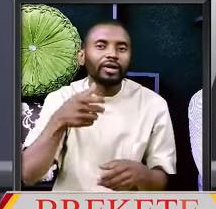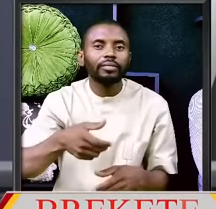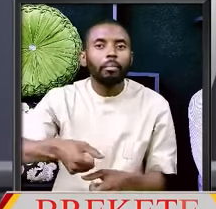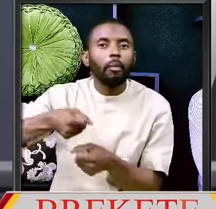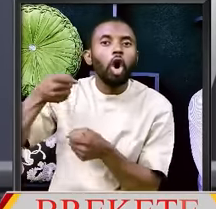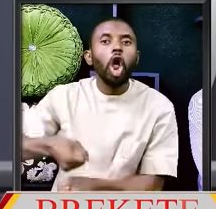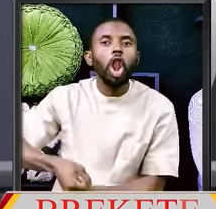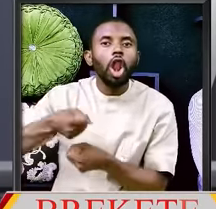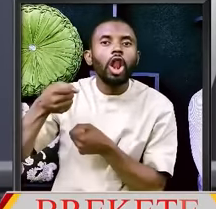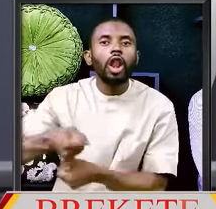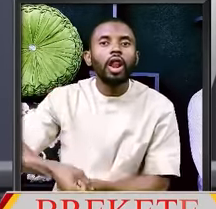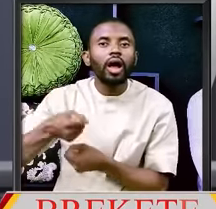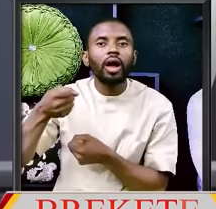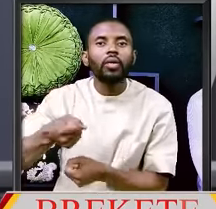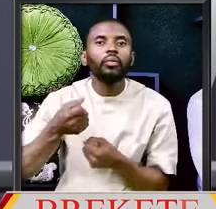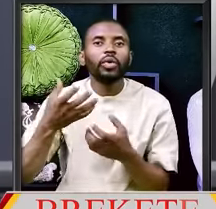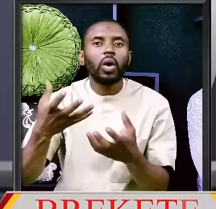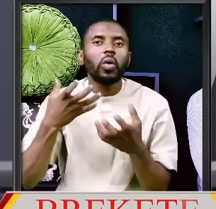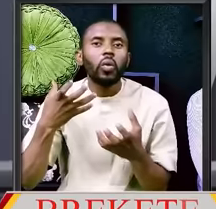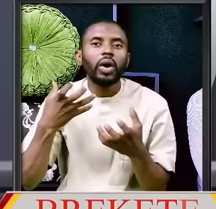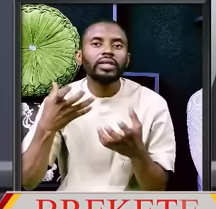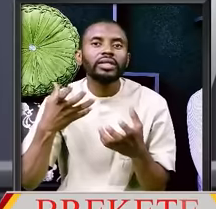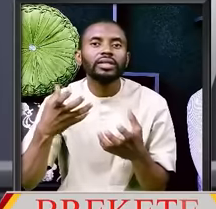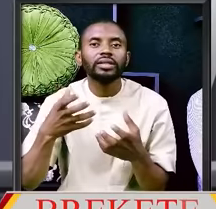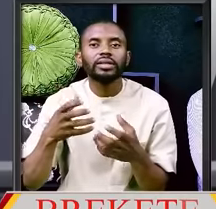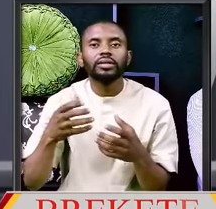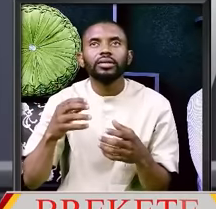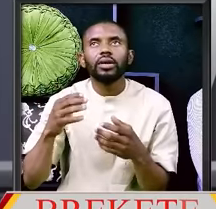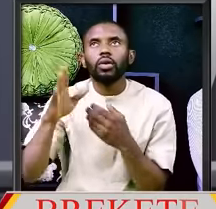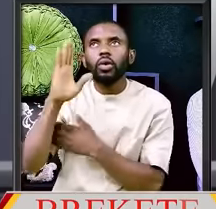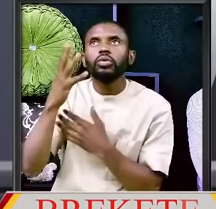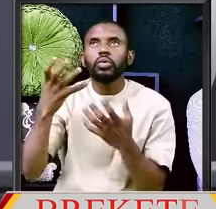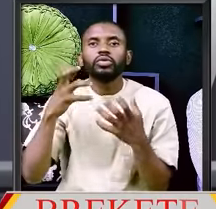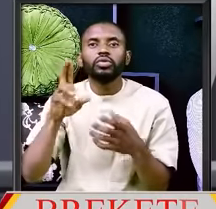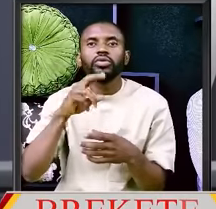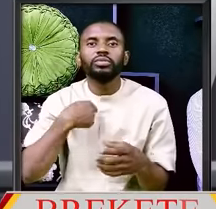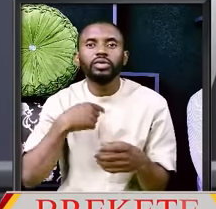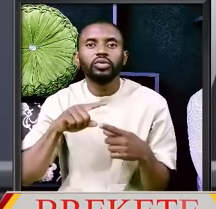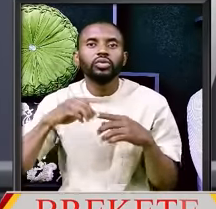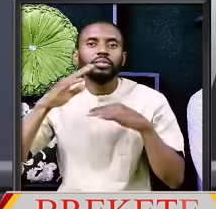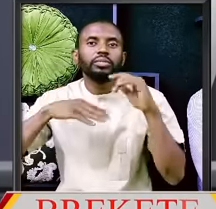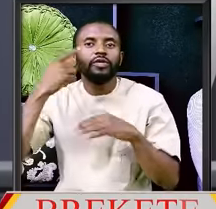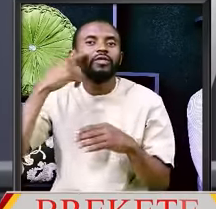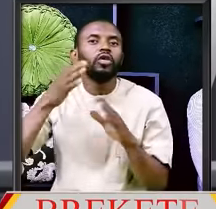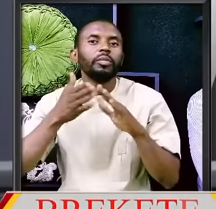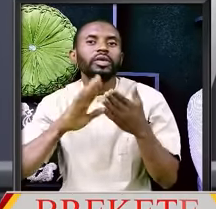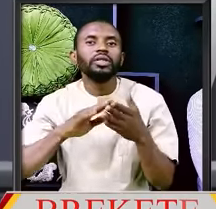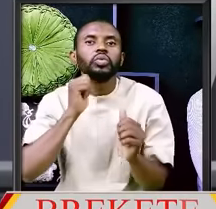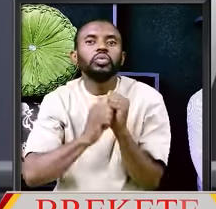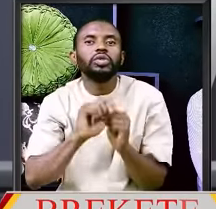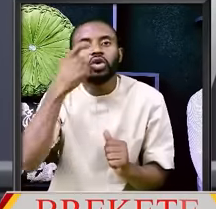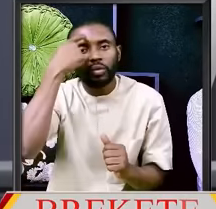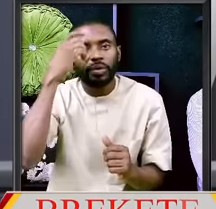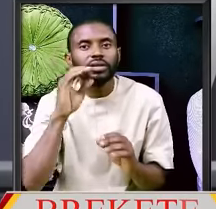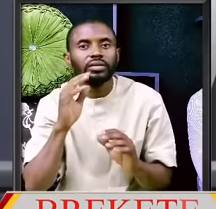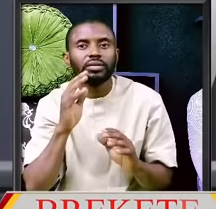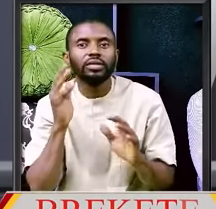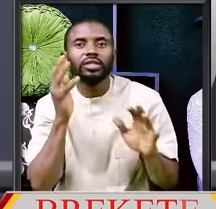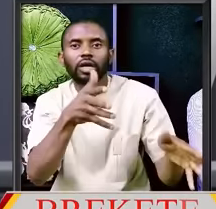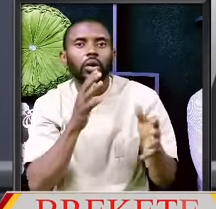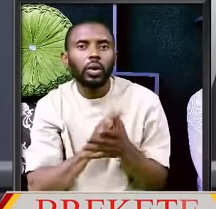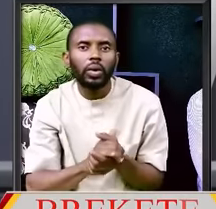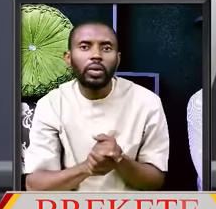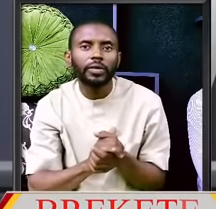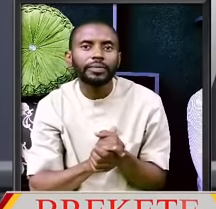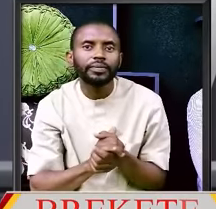for community where government ignore and abandon. Now only God know the distance where they go. The more the distance,